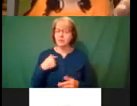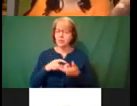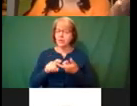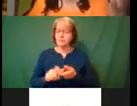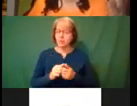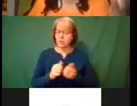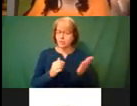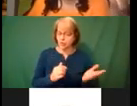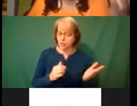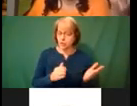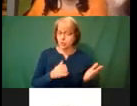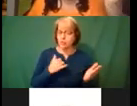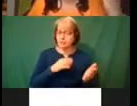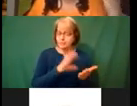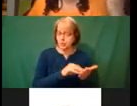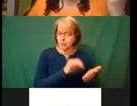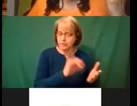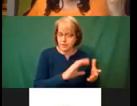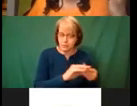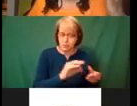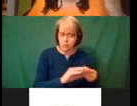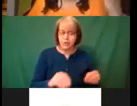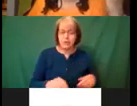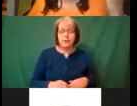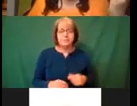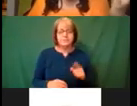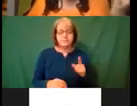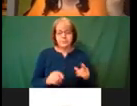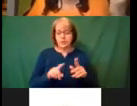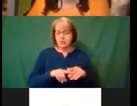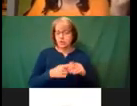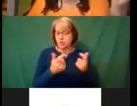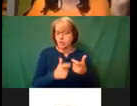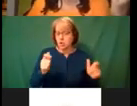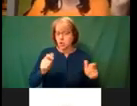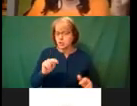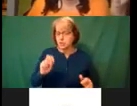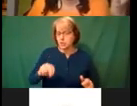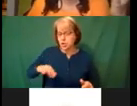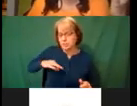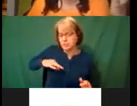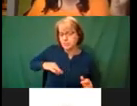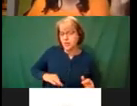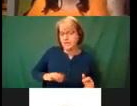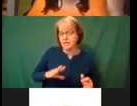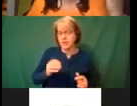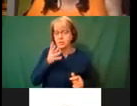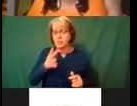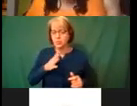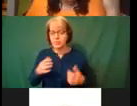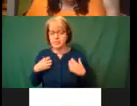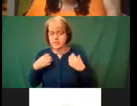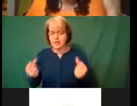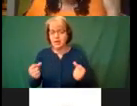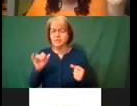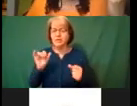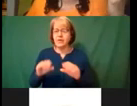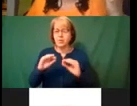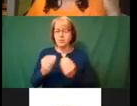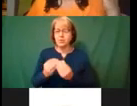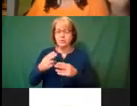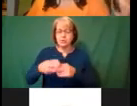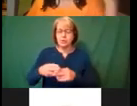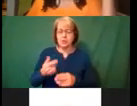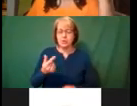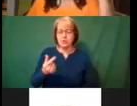And Vanessa Garrison and Morgan Dixon started the largest nonprofit in the country that focused on Black women health. It's Girl Trek. They started in 2012.